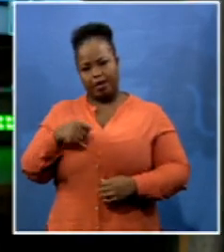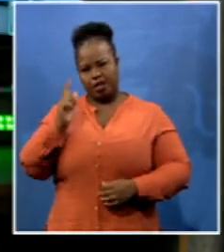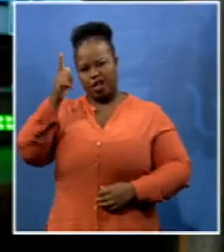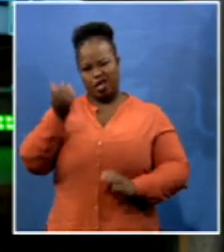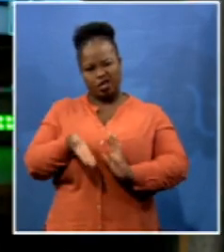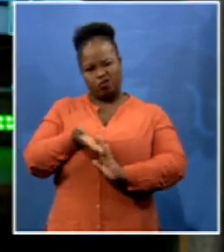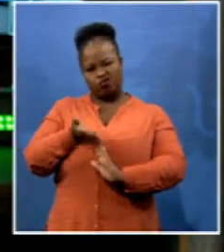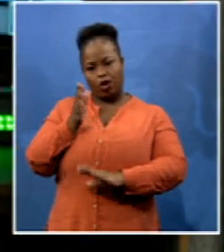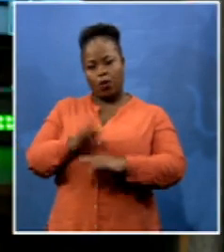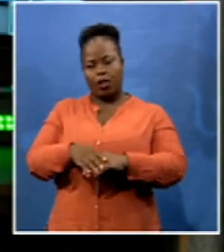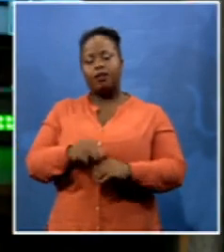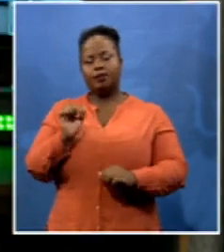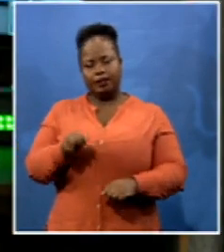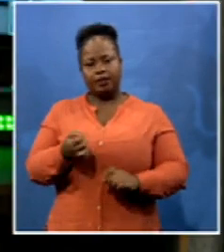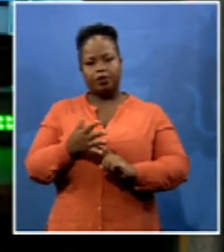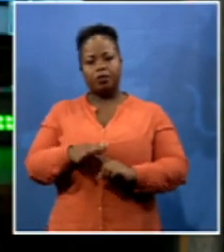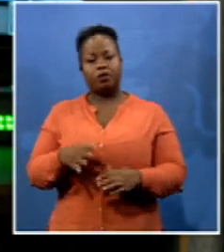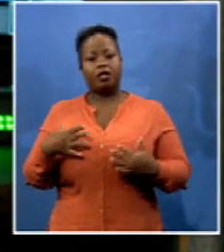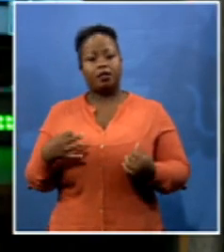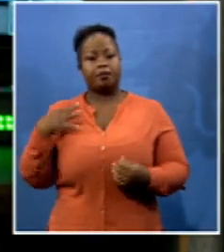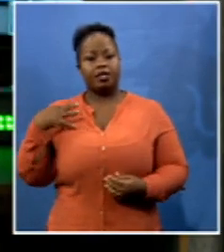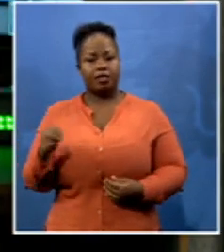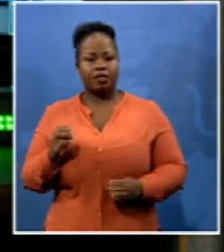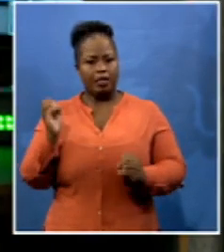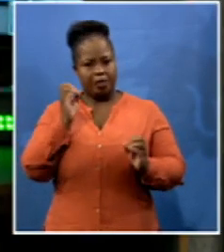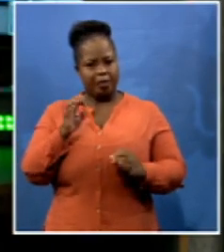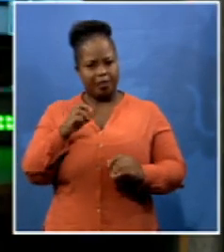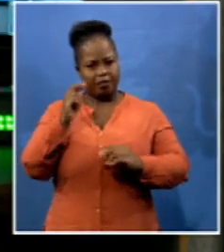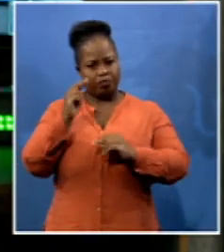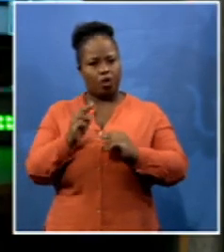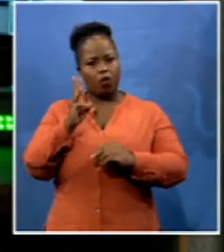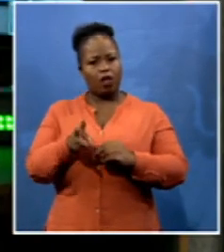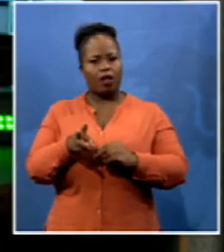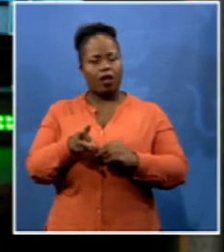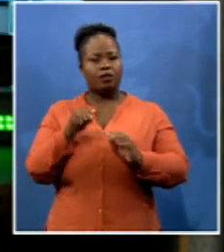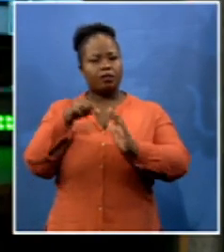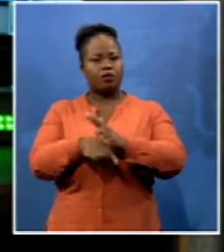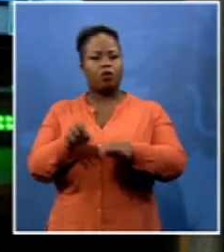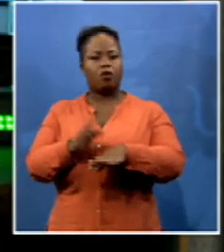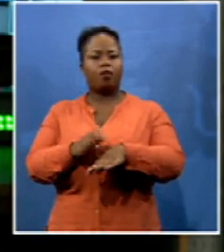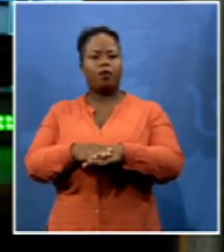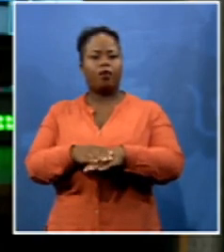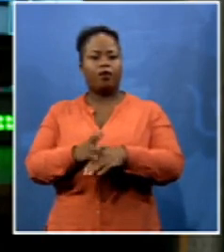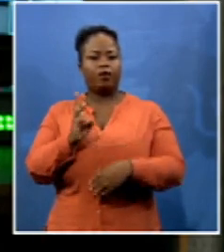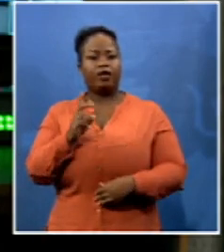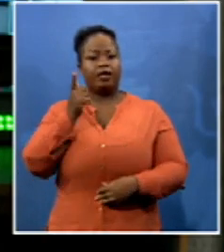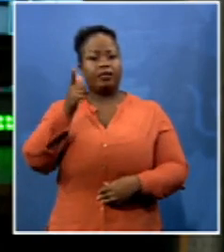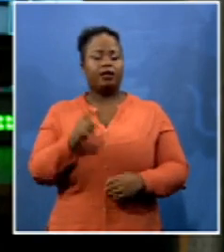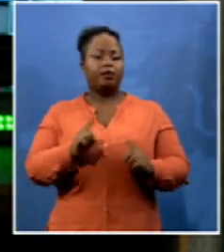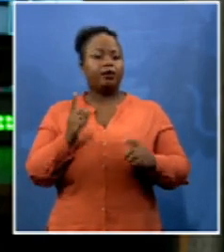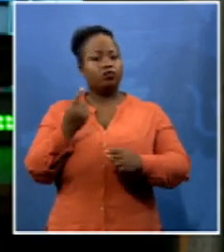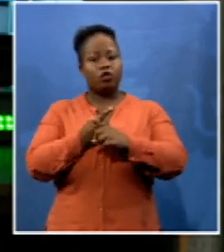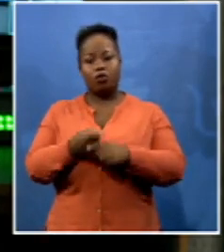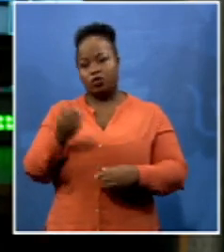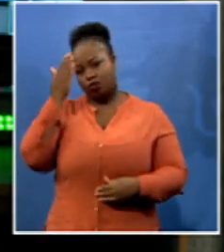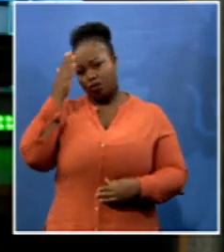updates, and no doubt, I'm sure that the Health Minister will also giving a more of insight into it in a briefing. And we always, as usual,